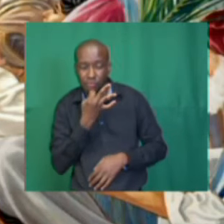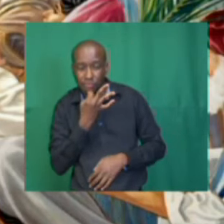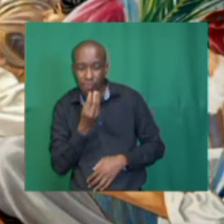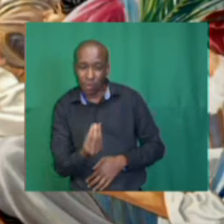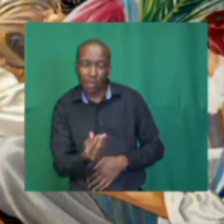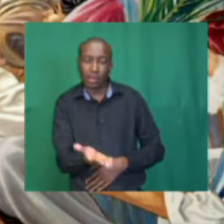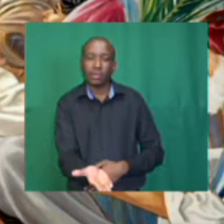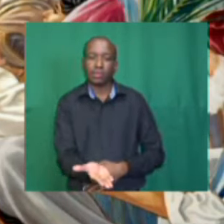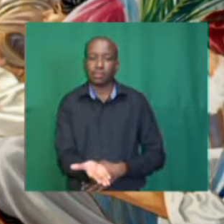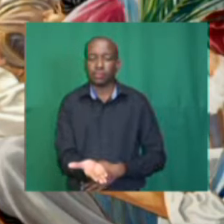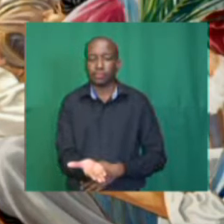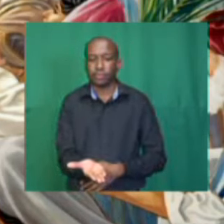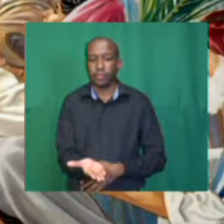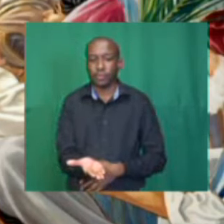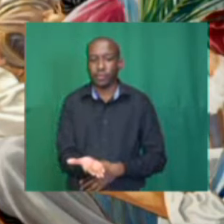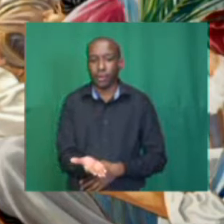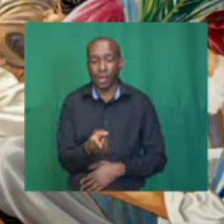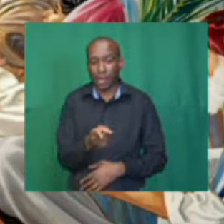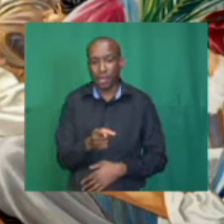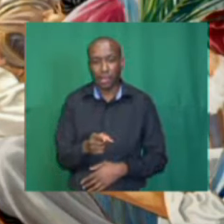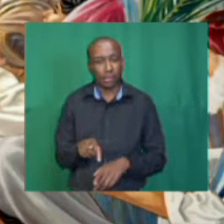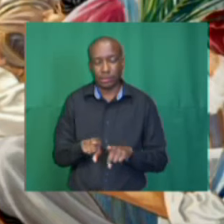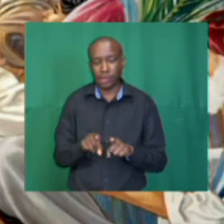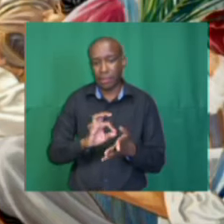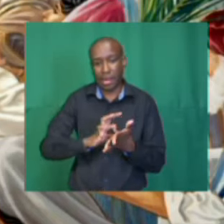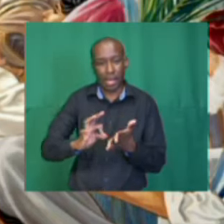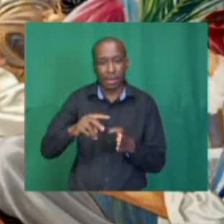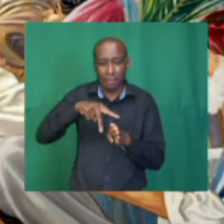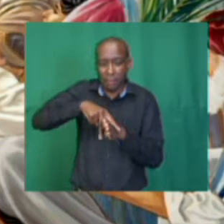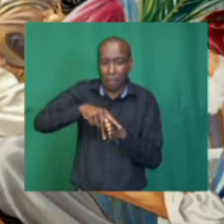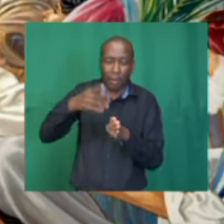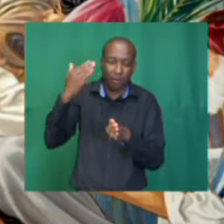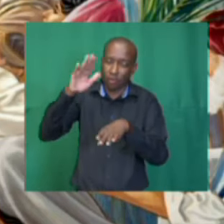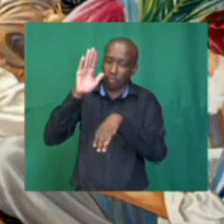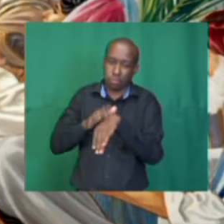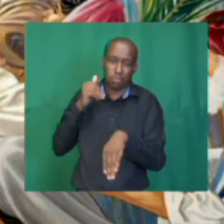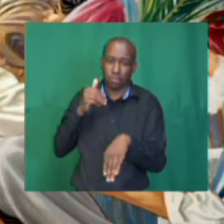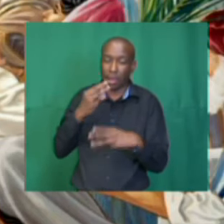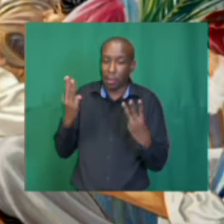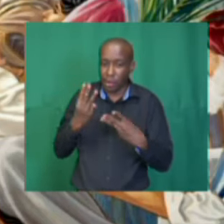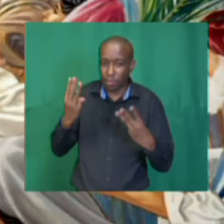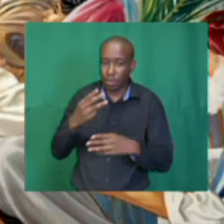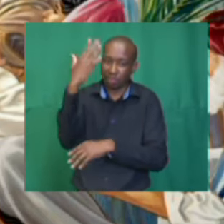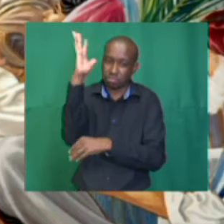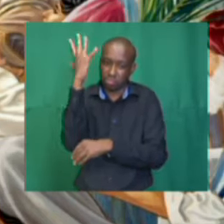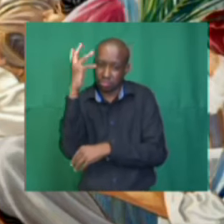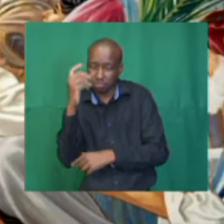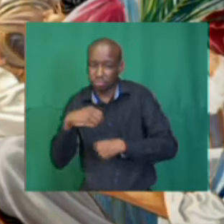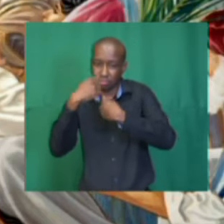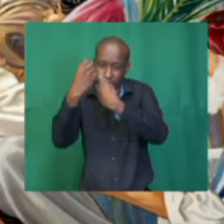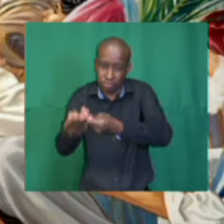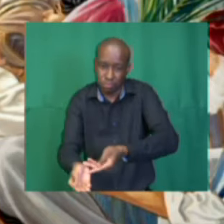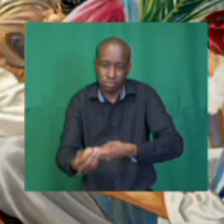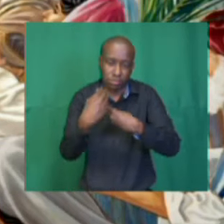was small and an innocent one that has never been ridden. Yeah, people carrying palm leaf trees, spreading